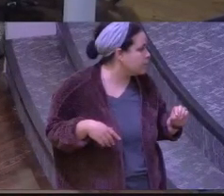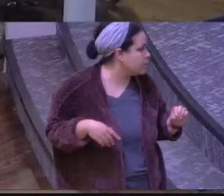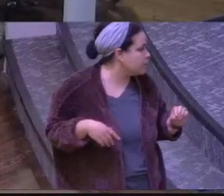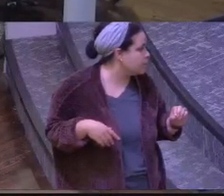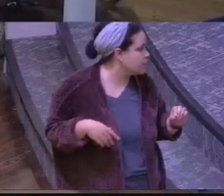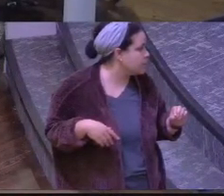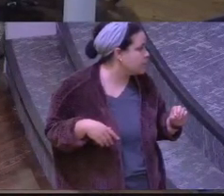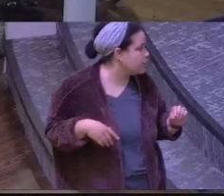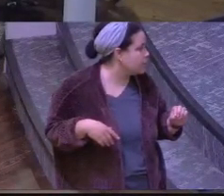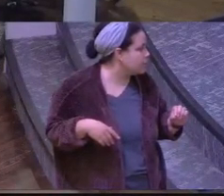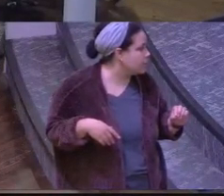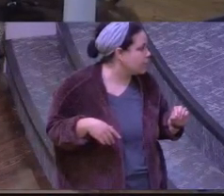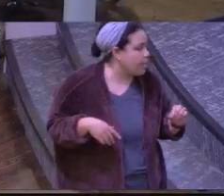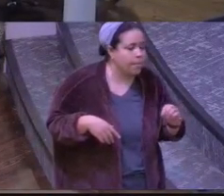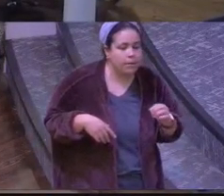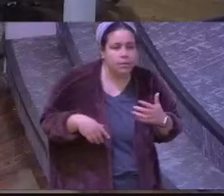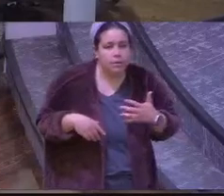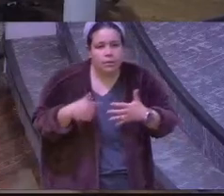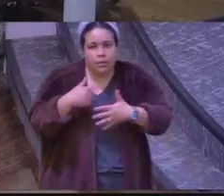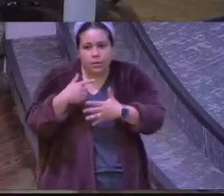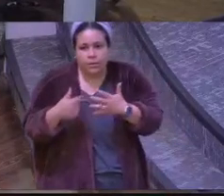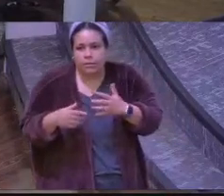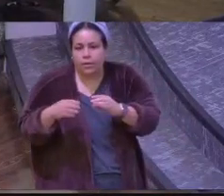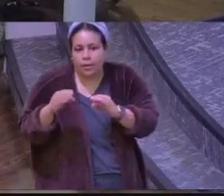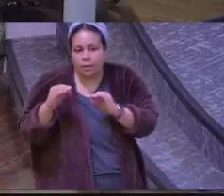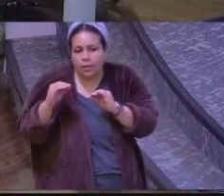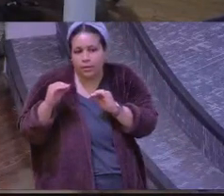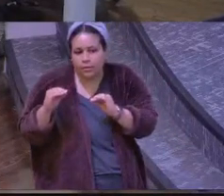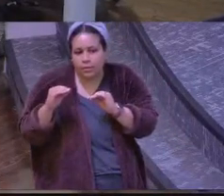teaching positions and the